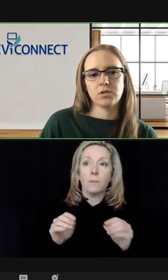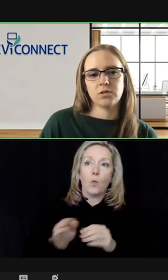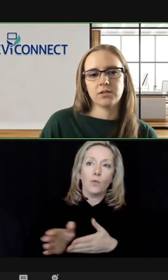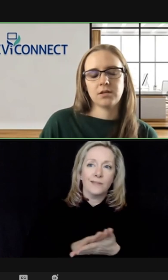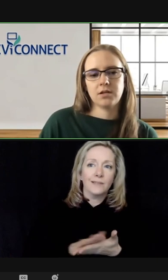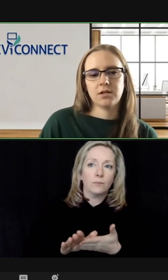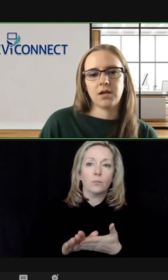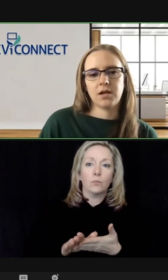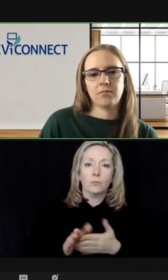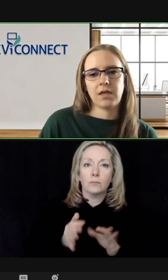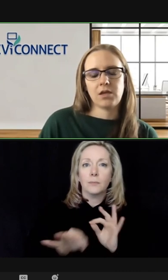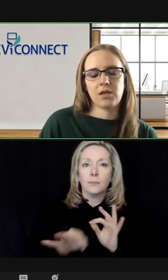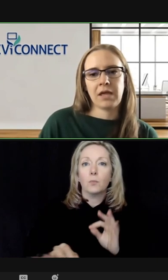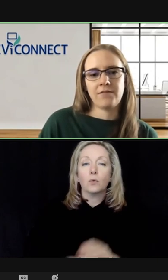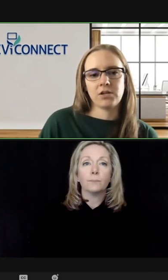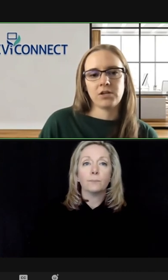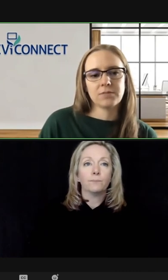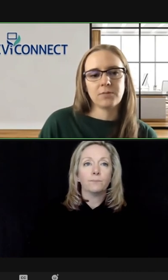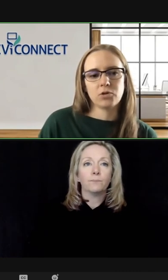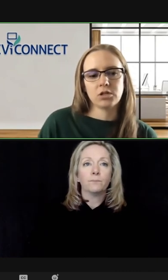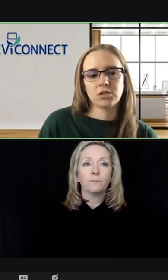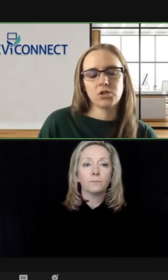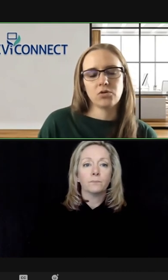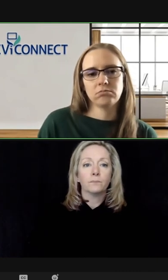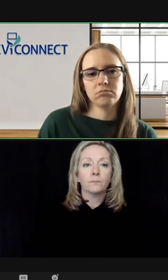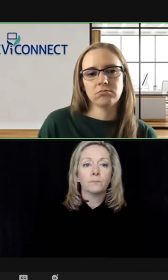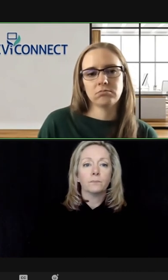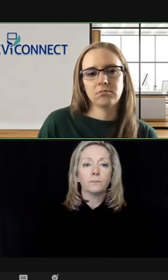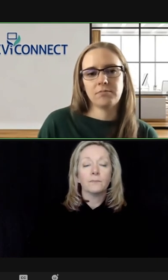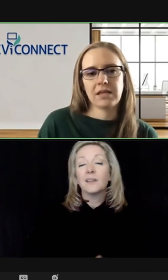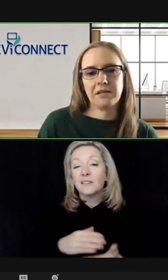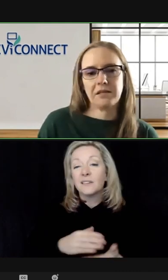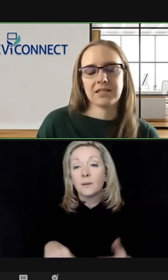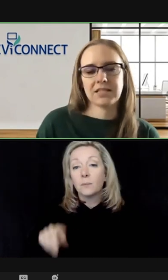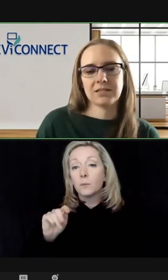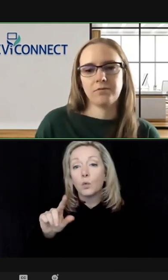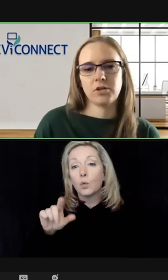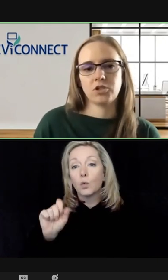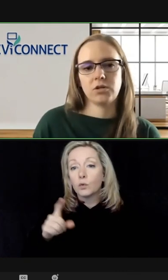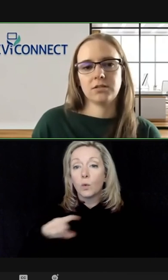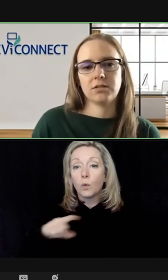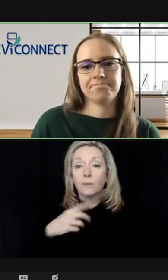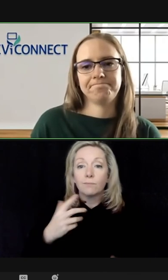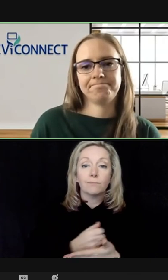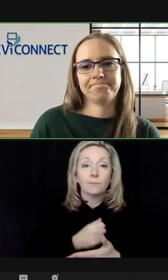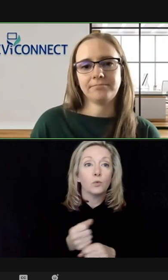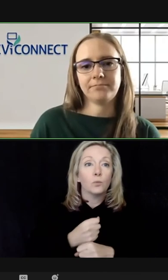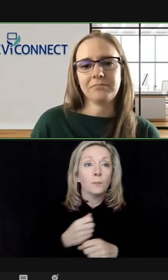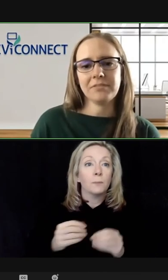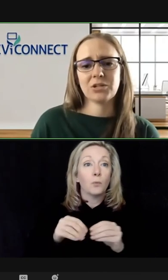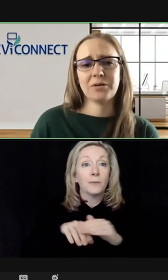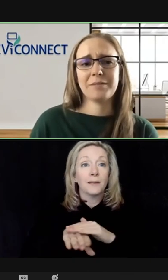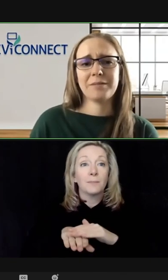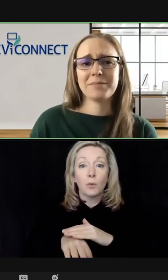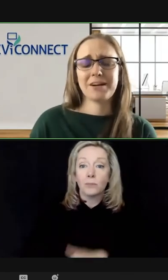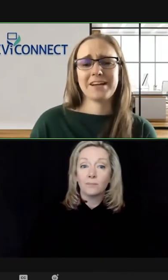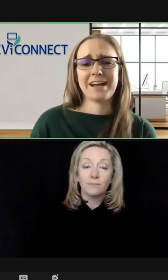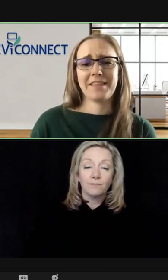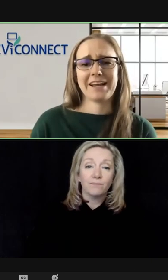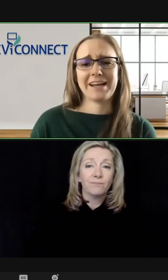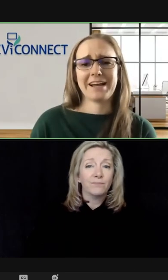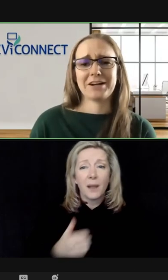different tools that you might have at your exposure to make things accessible for your students. So